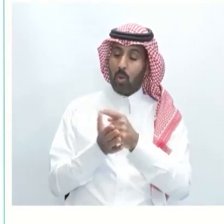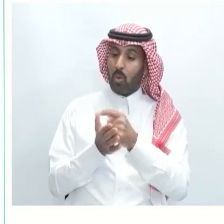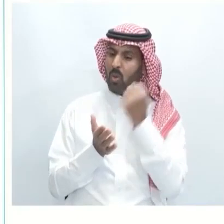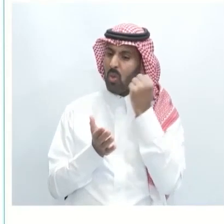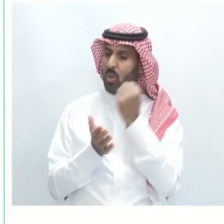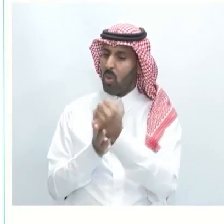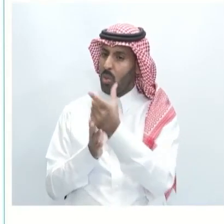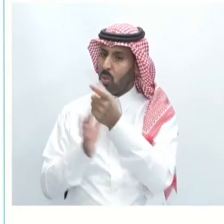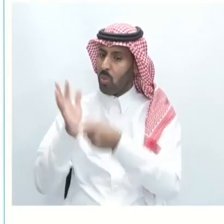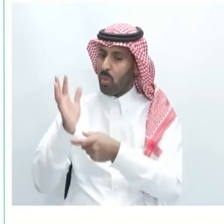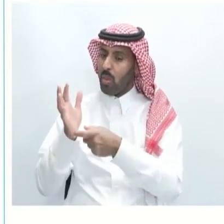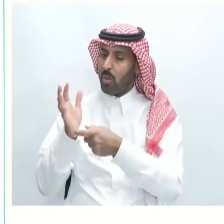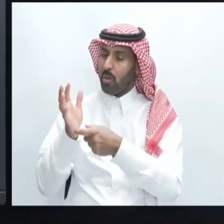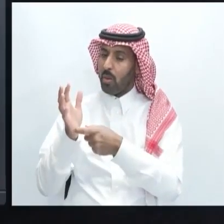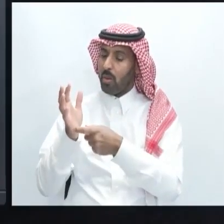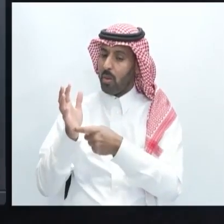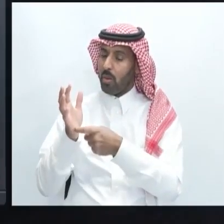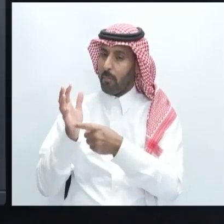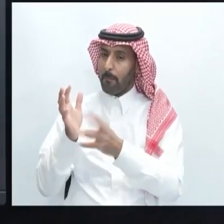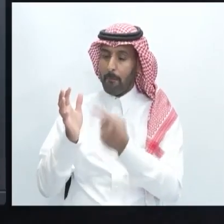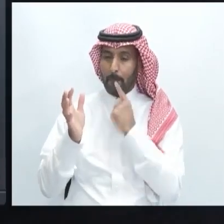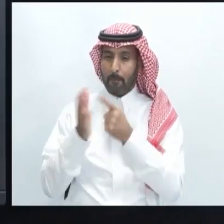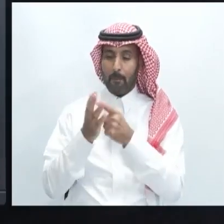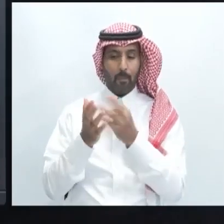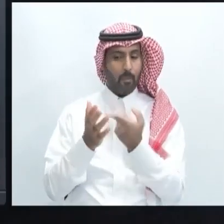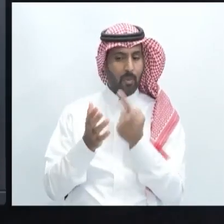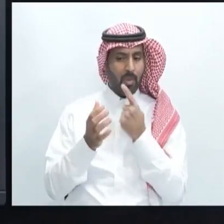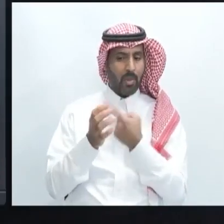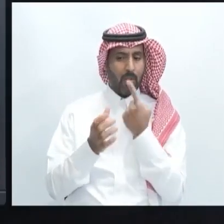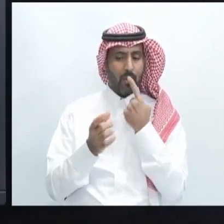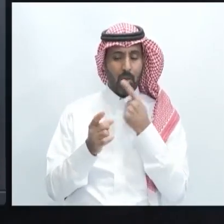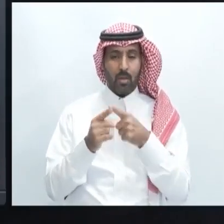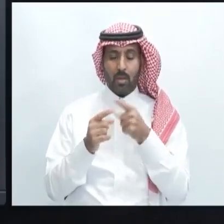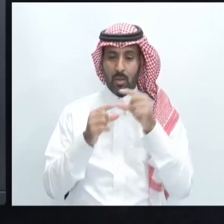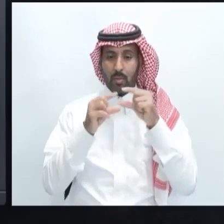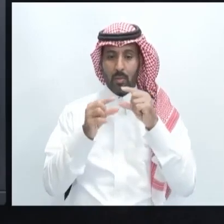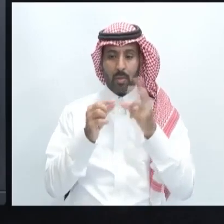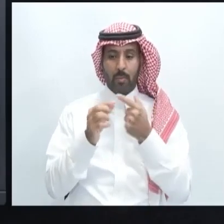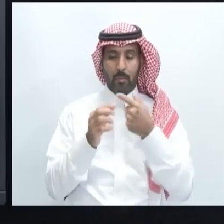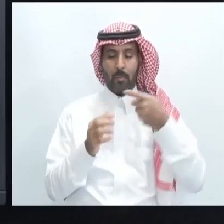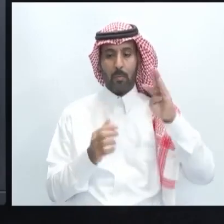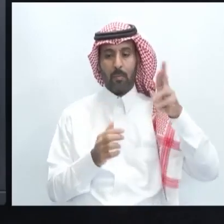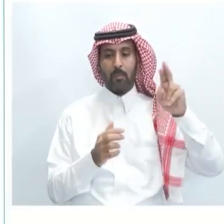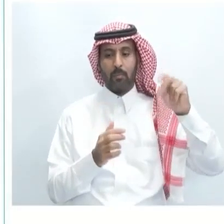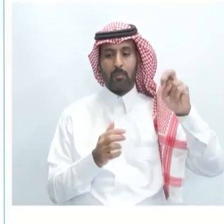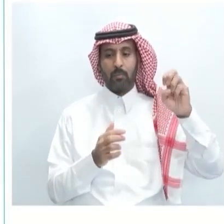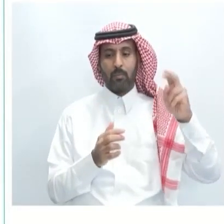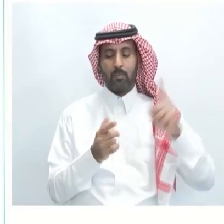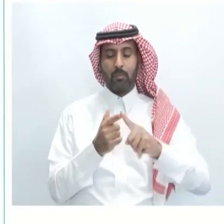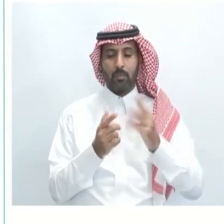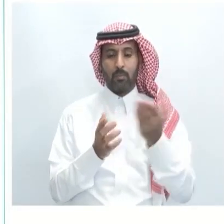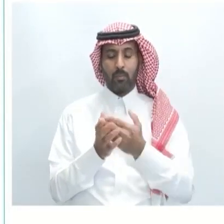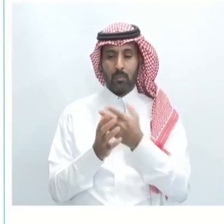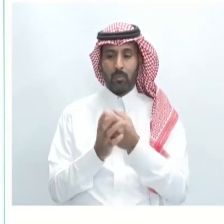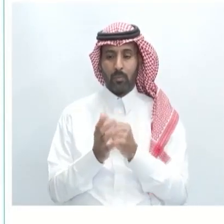was, Martin. So from the first sentence, you can see what was the prank and who was the victim. The victim was